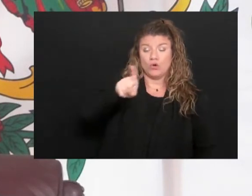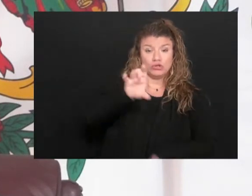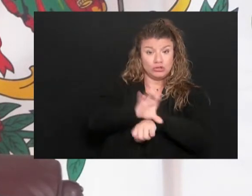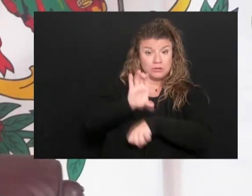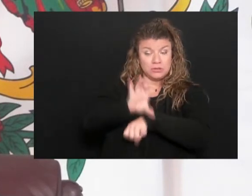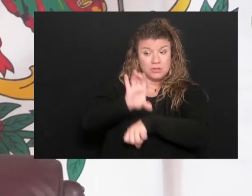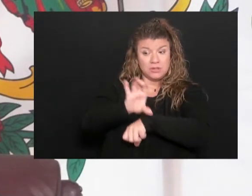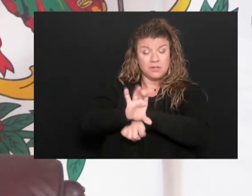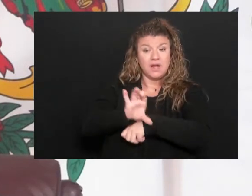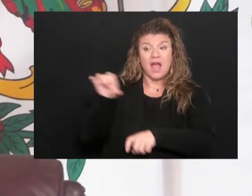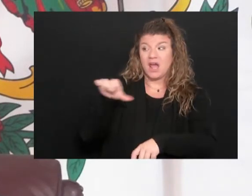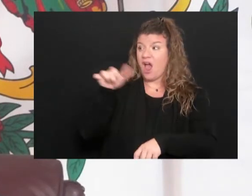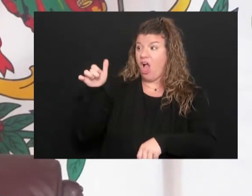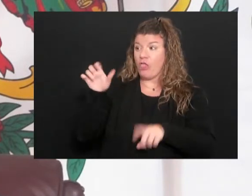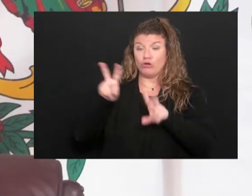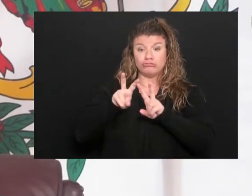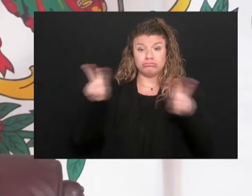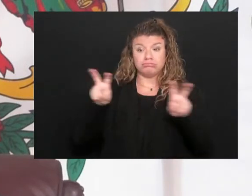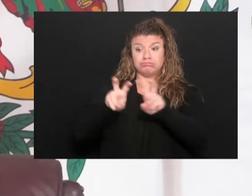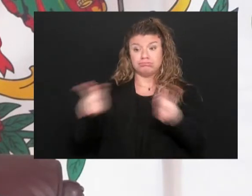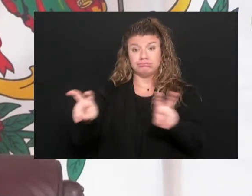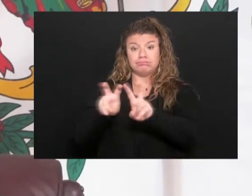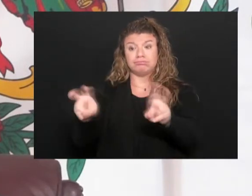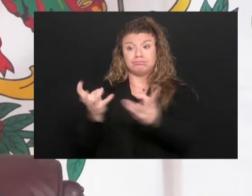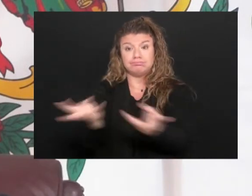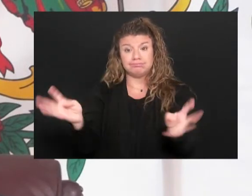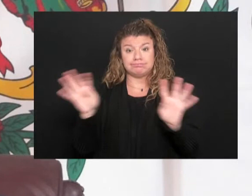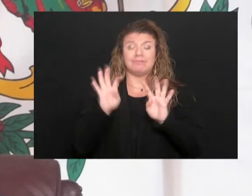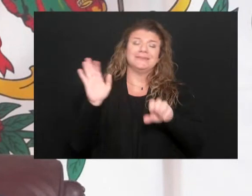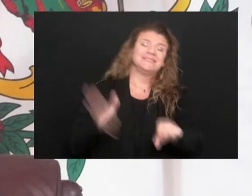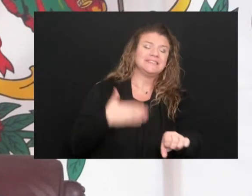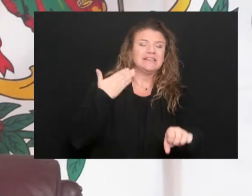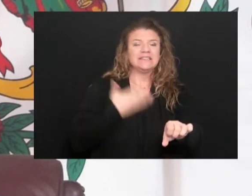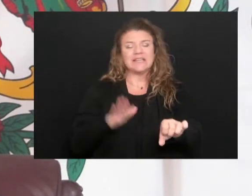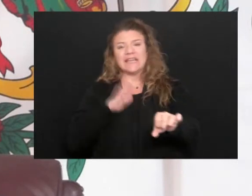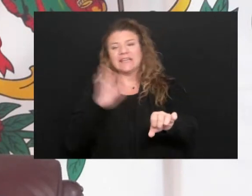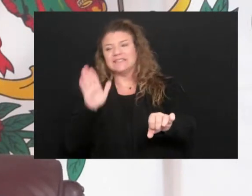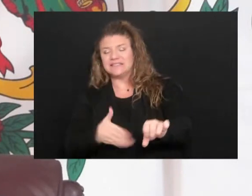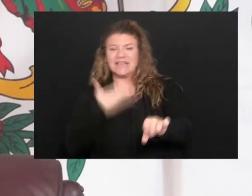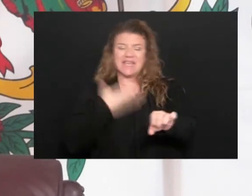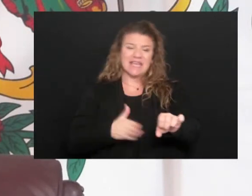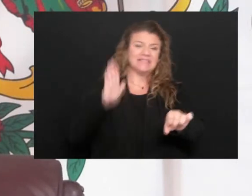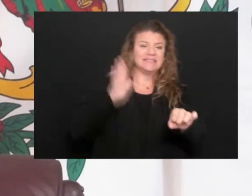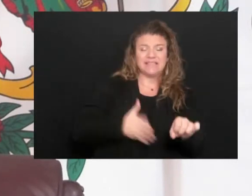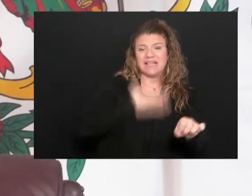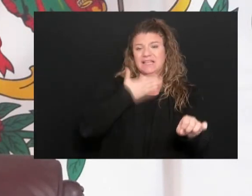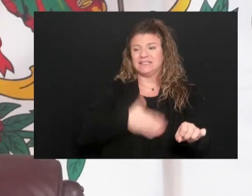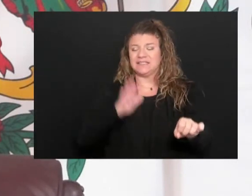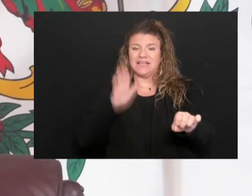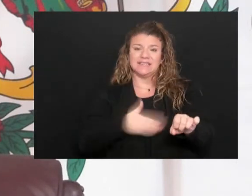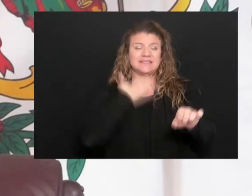and others gathering around and singing at